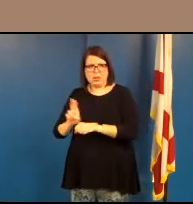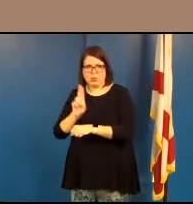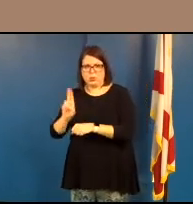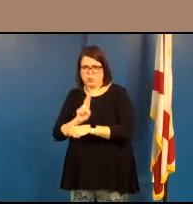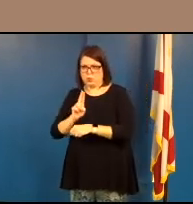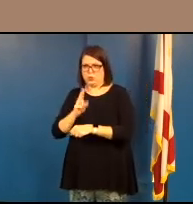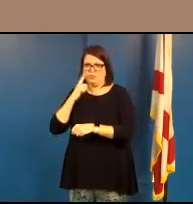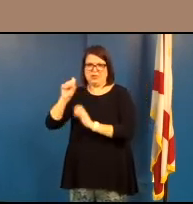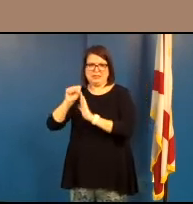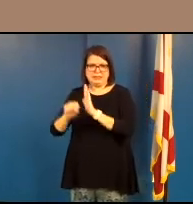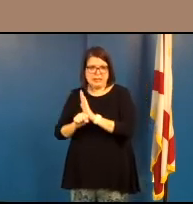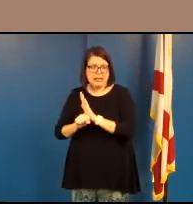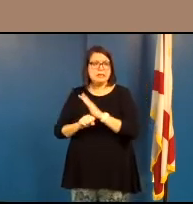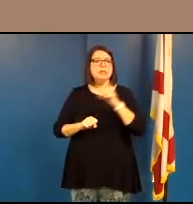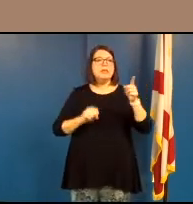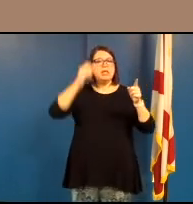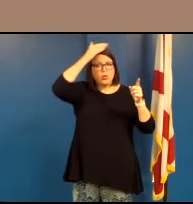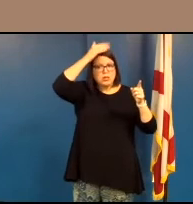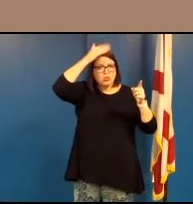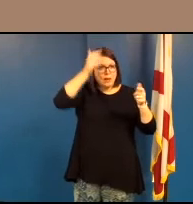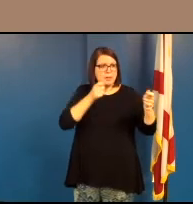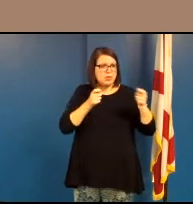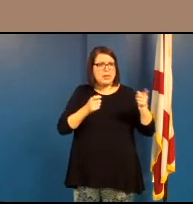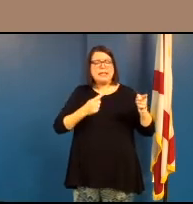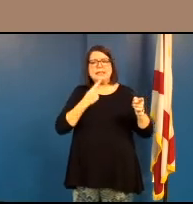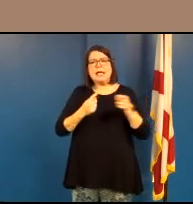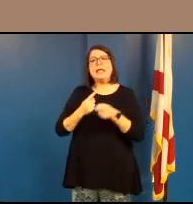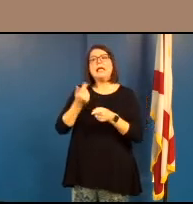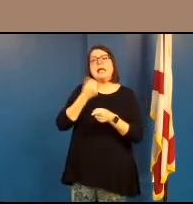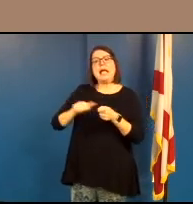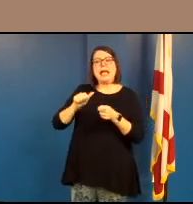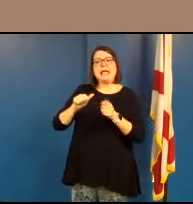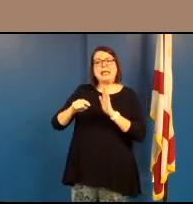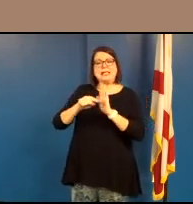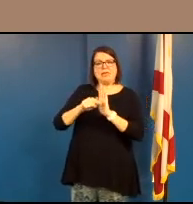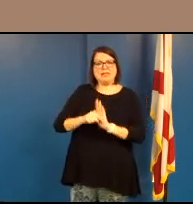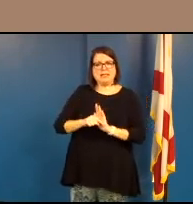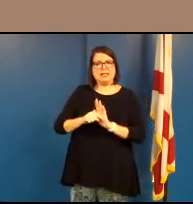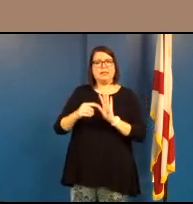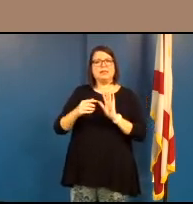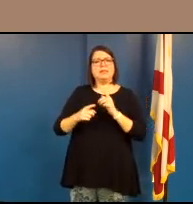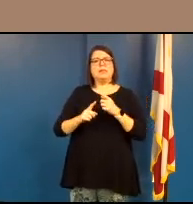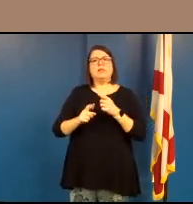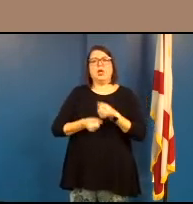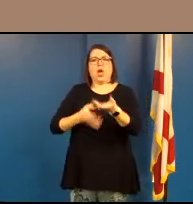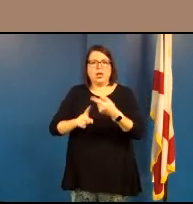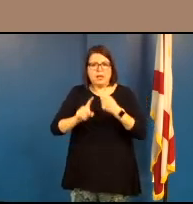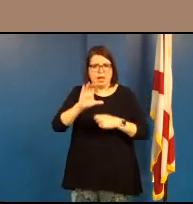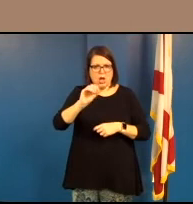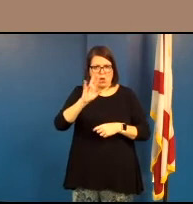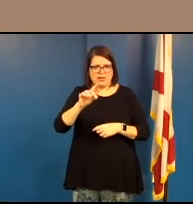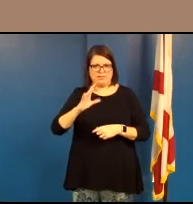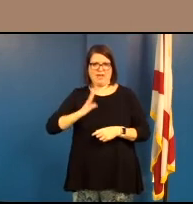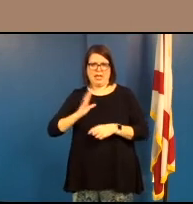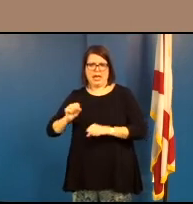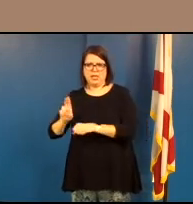with budget deficits due to COVID, just not on COVID response, like PPE equipment